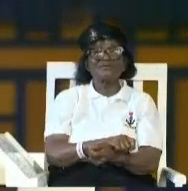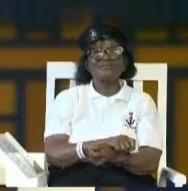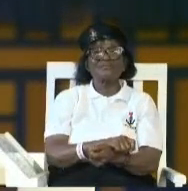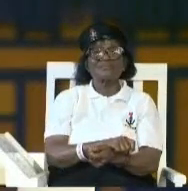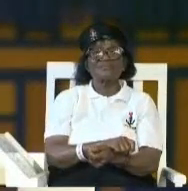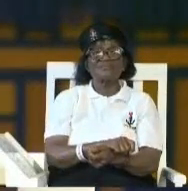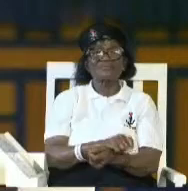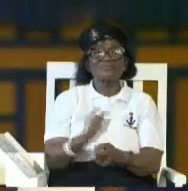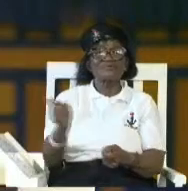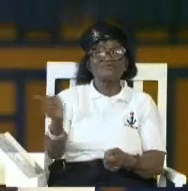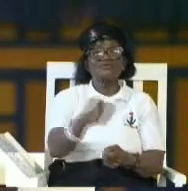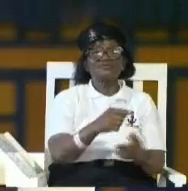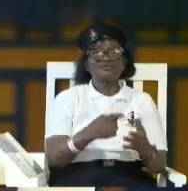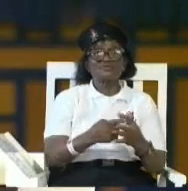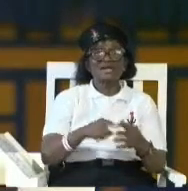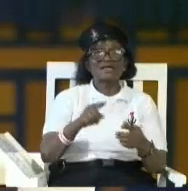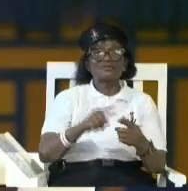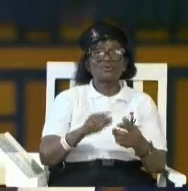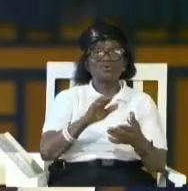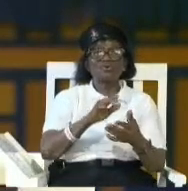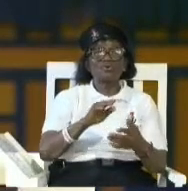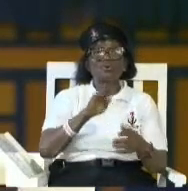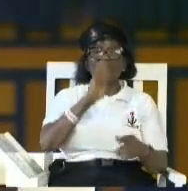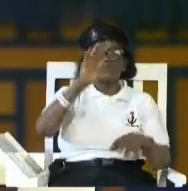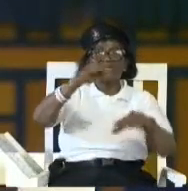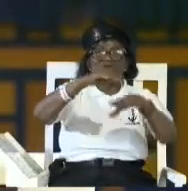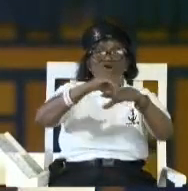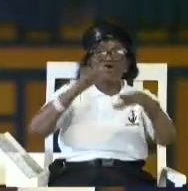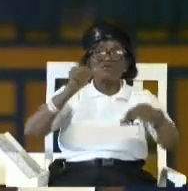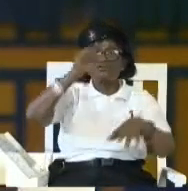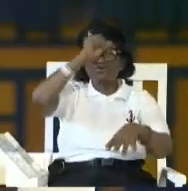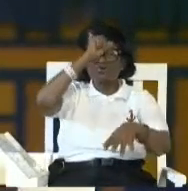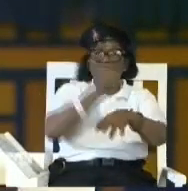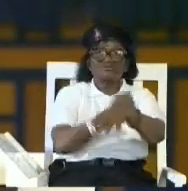You begin to be called Son of God,